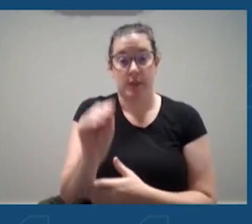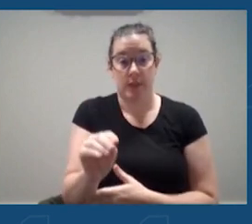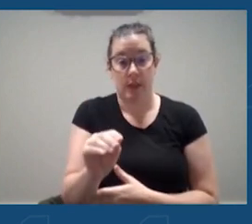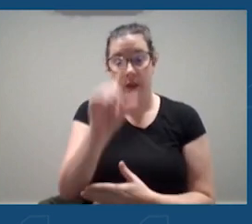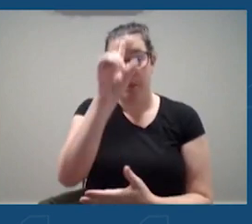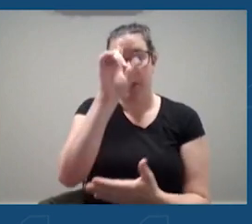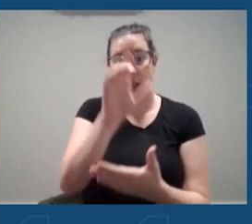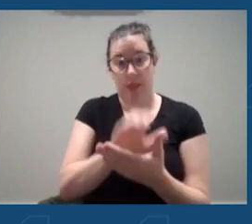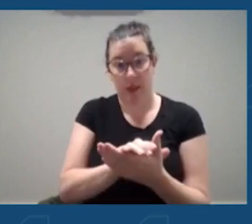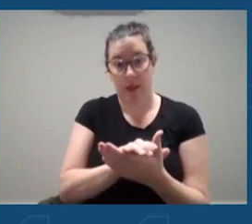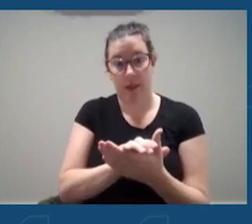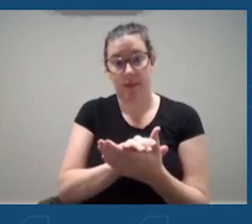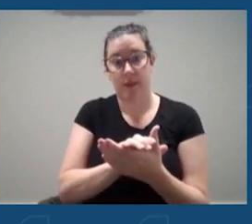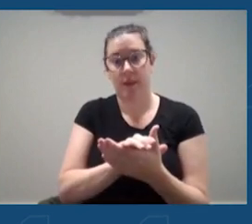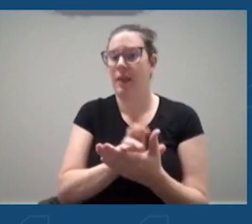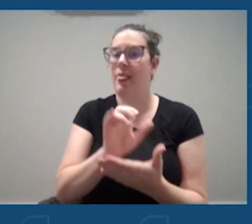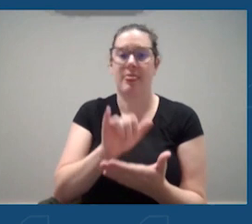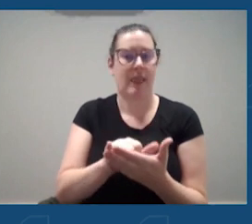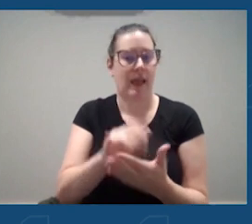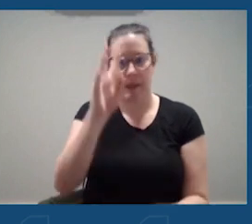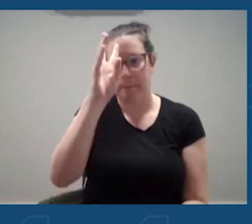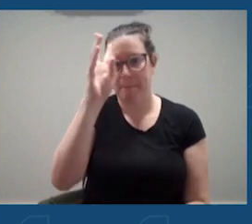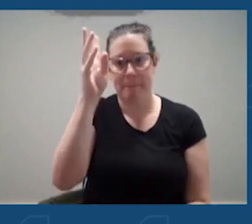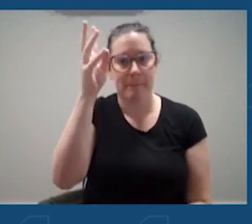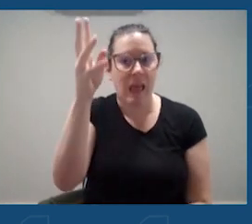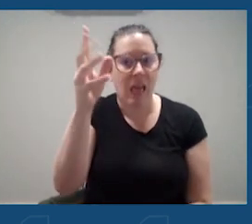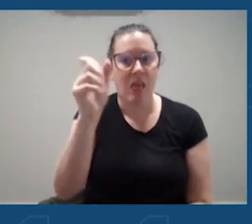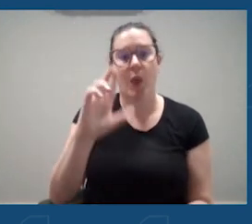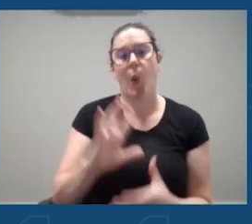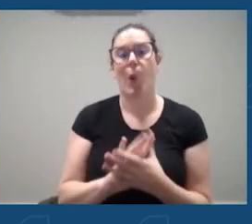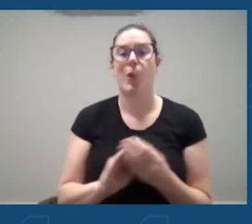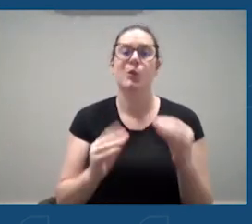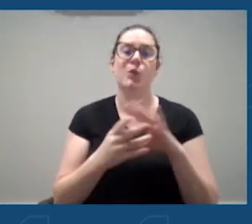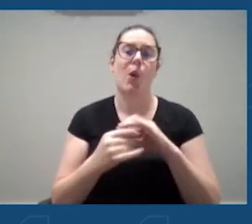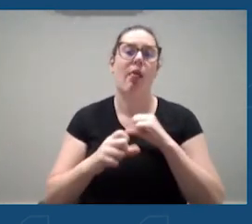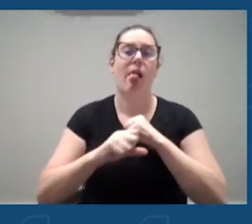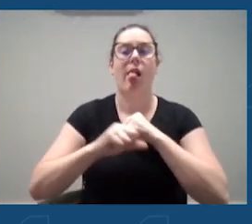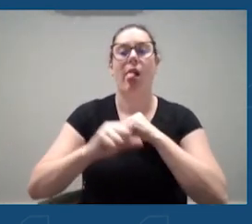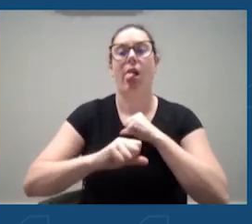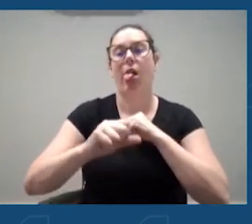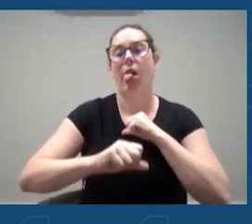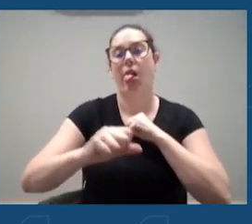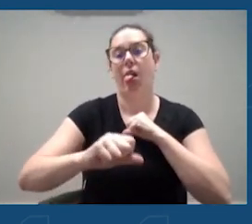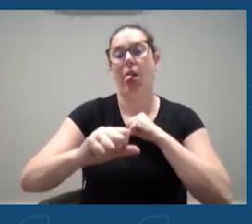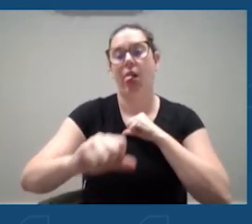that Holocaust is a myth or a story that has been exaggerated.